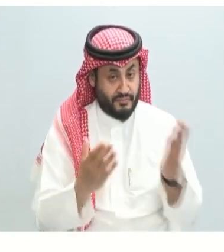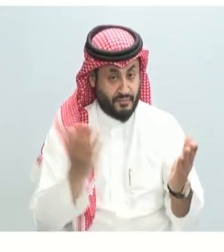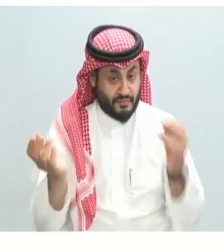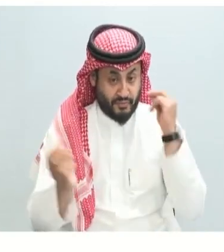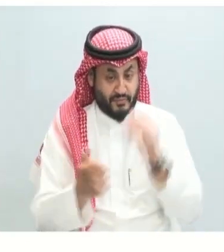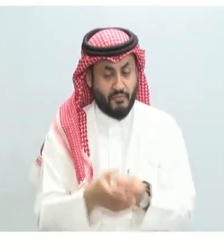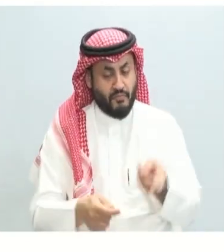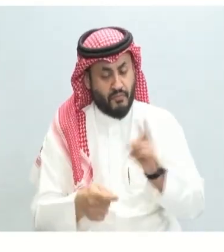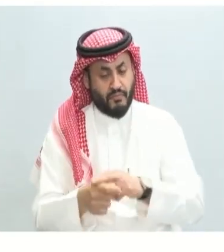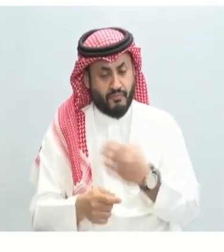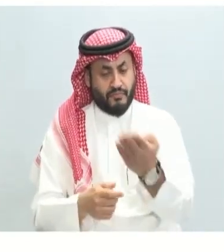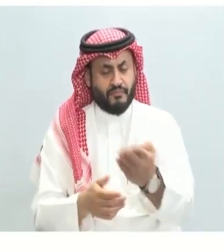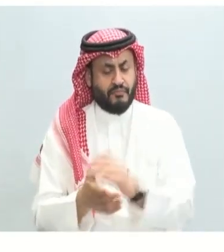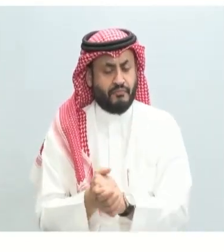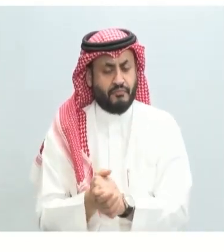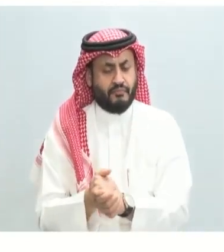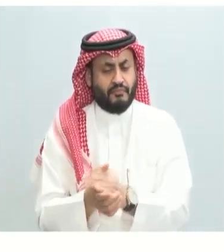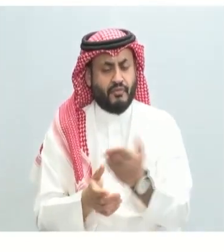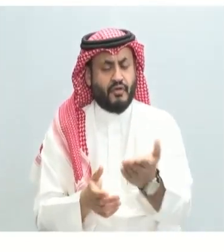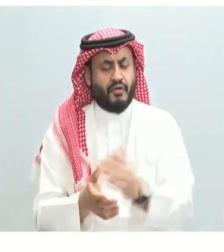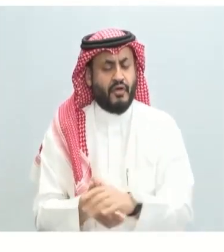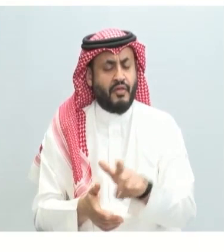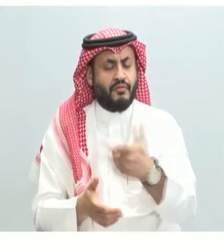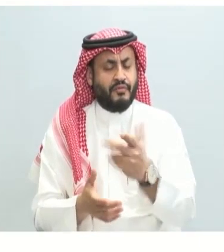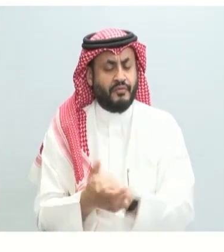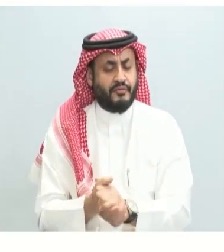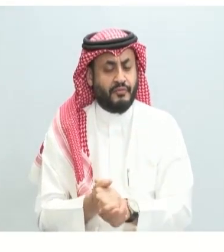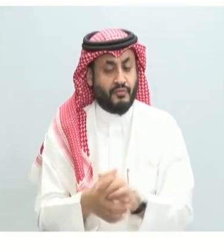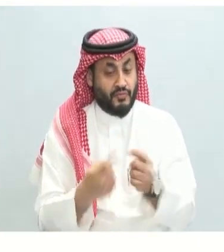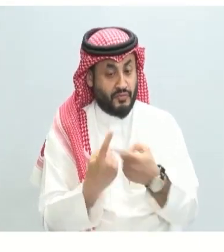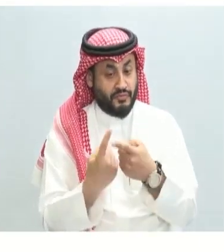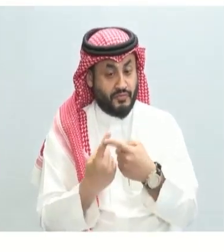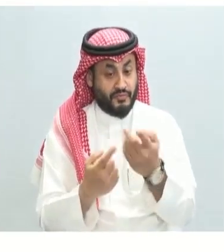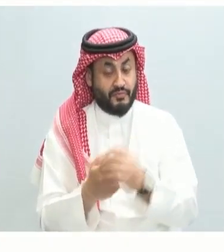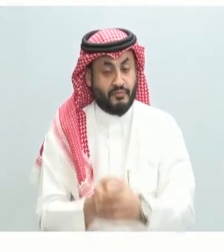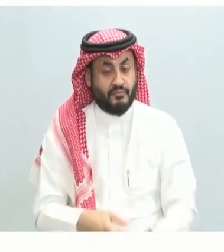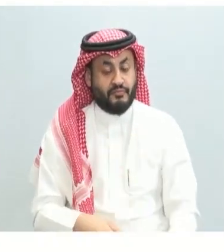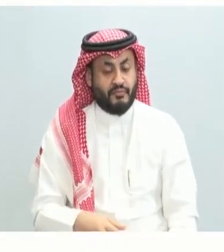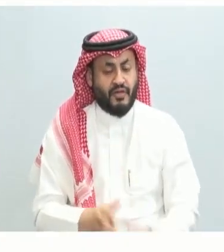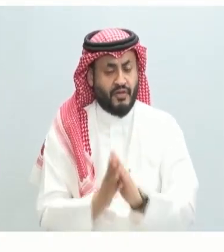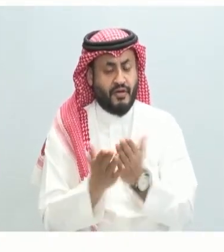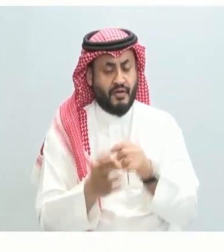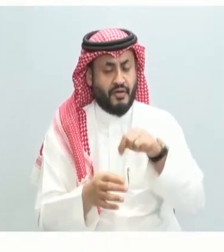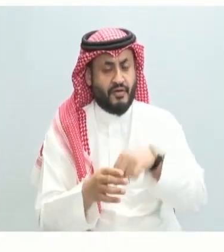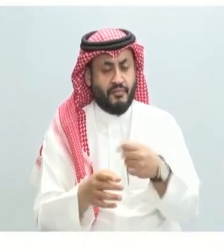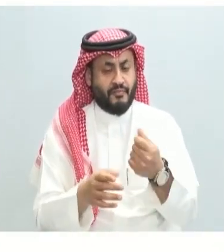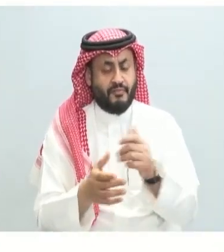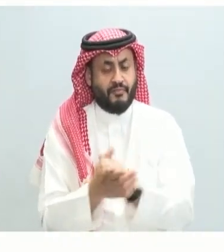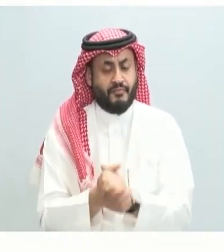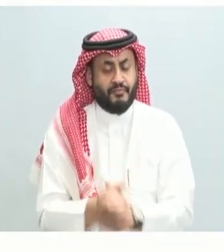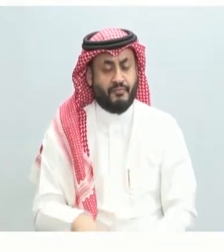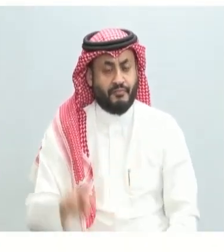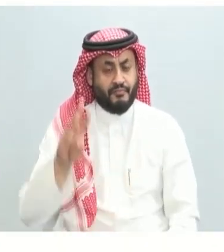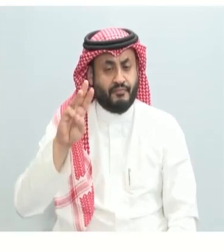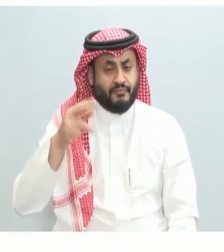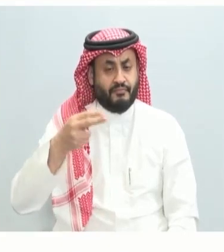example. So, what's this? It is a wallet. It